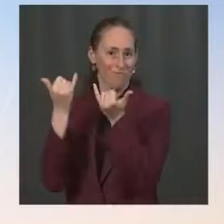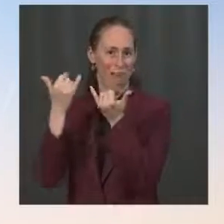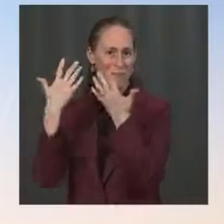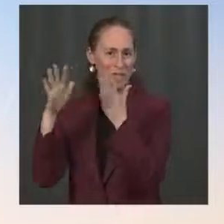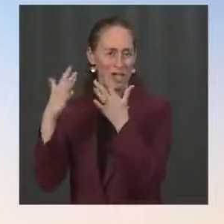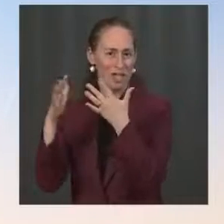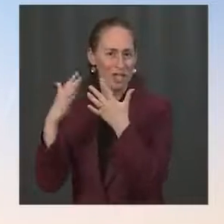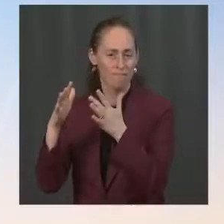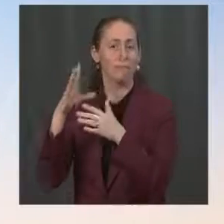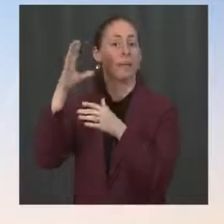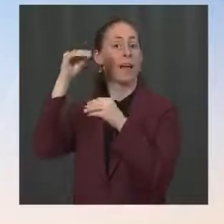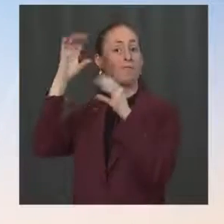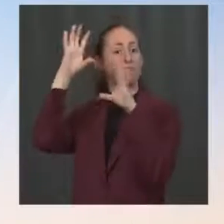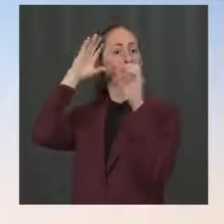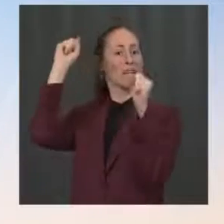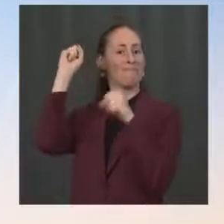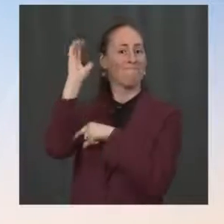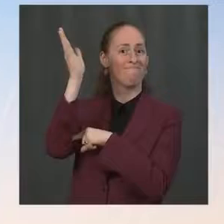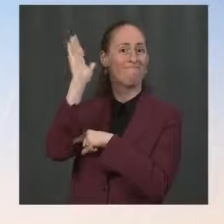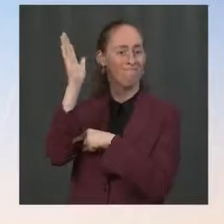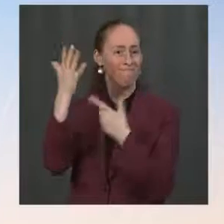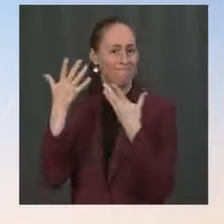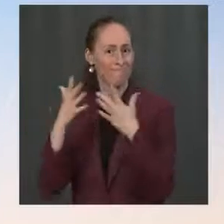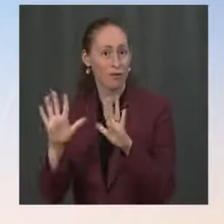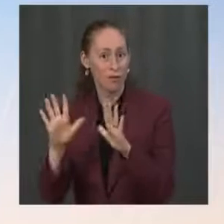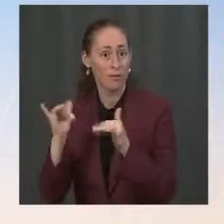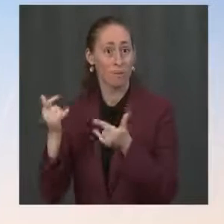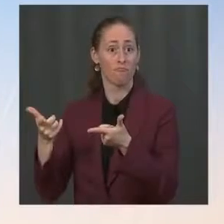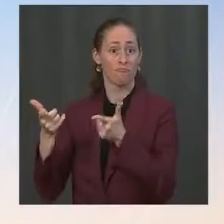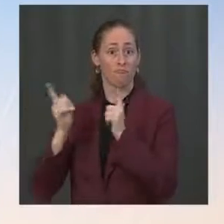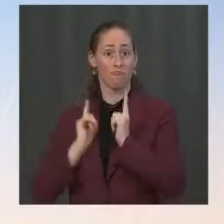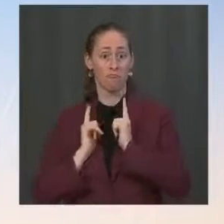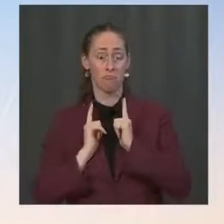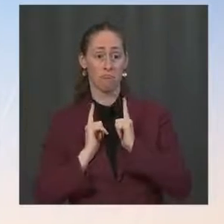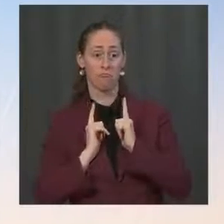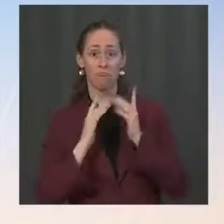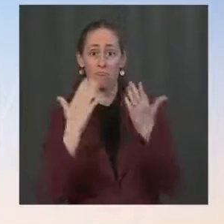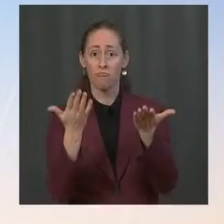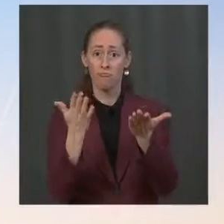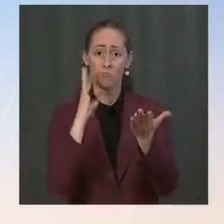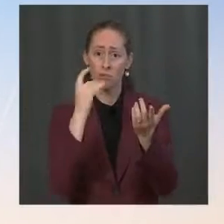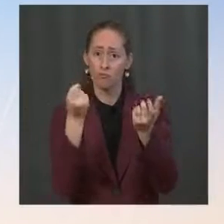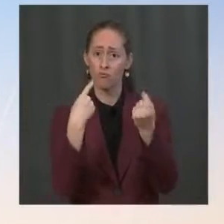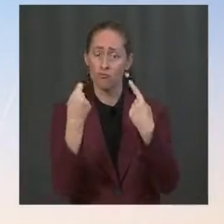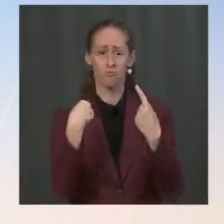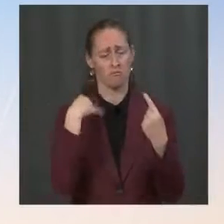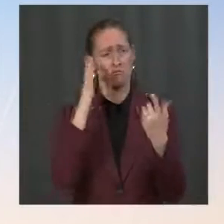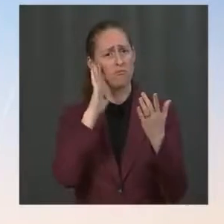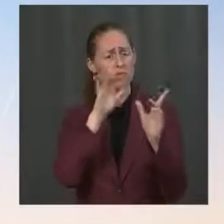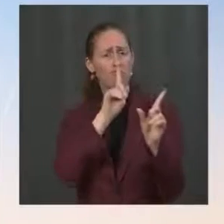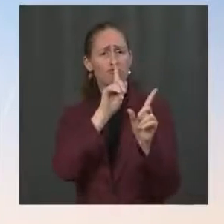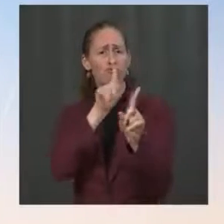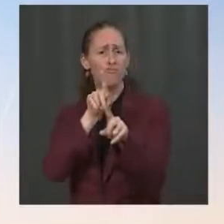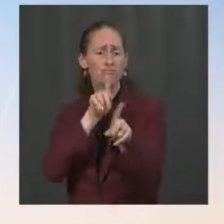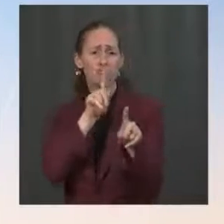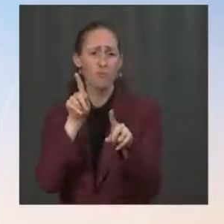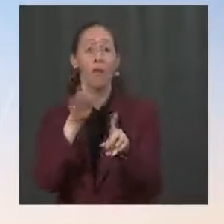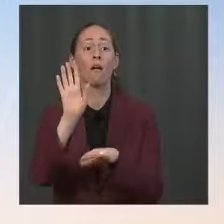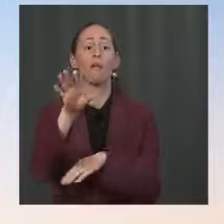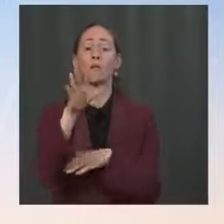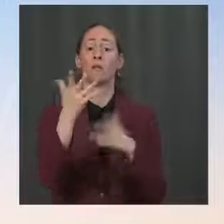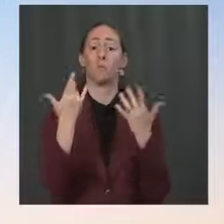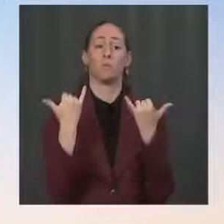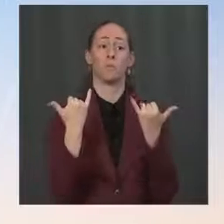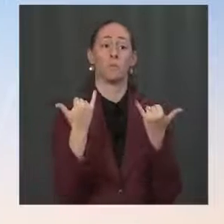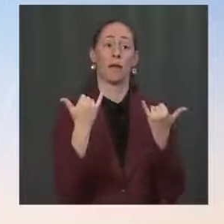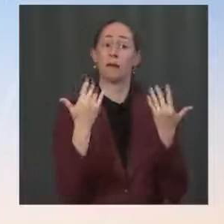from all of you. Just one thing to note at the top, as a mark for respect, starting today, the United States flag will be flown at half-staff at the White House and upon